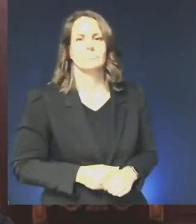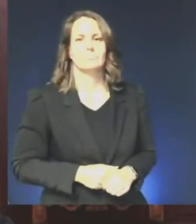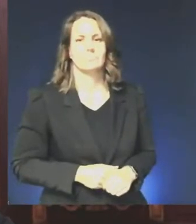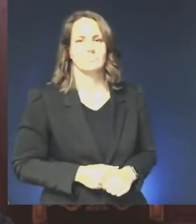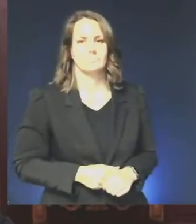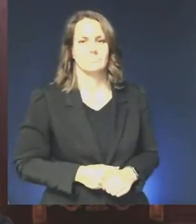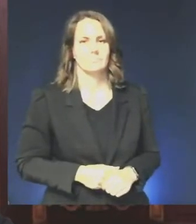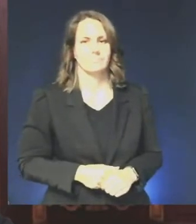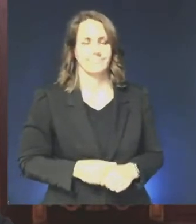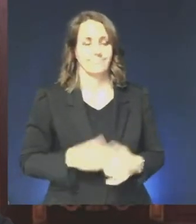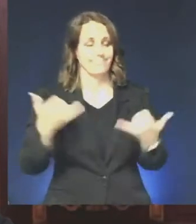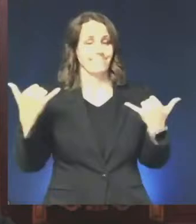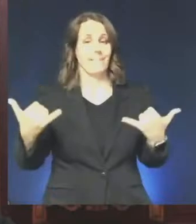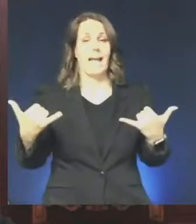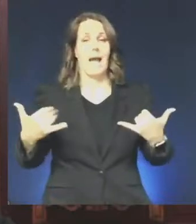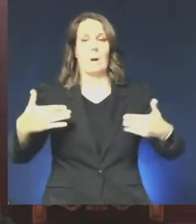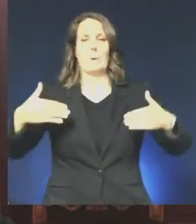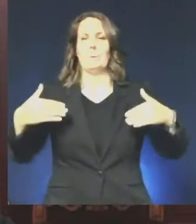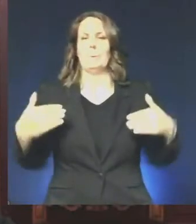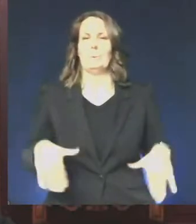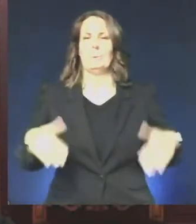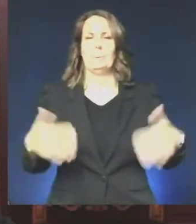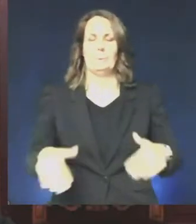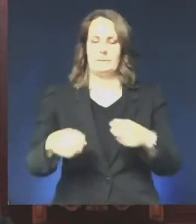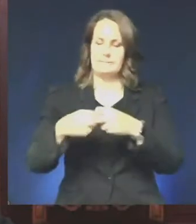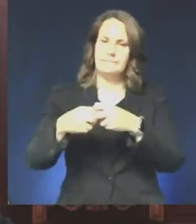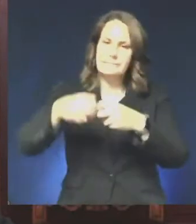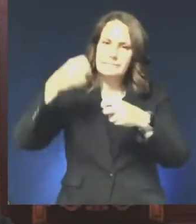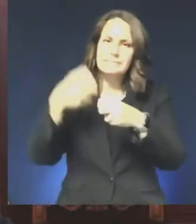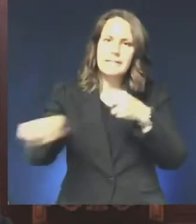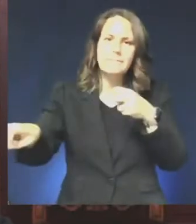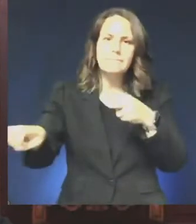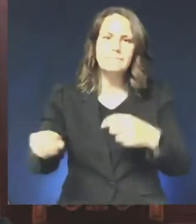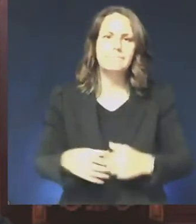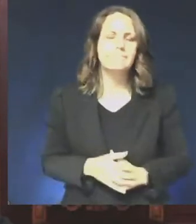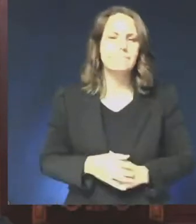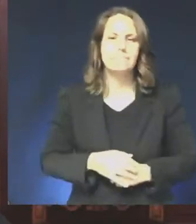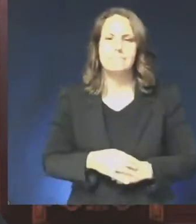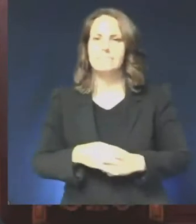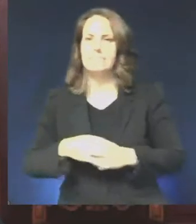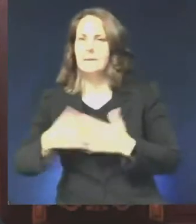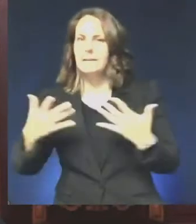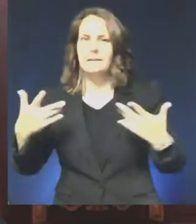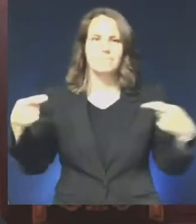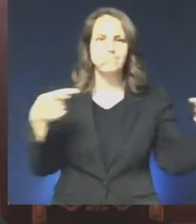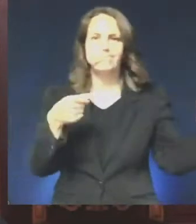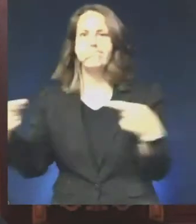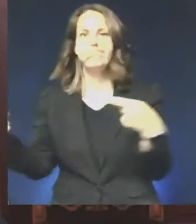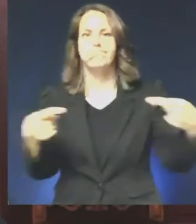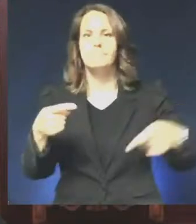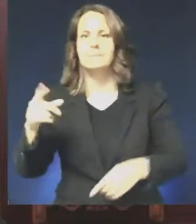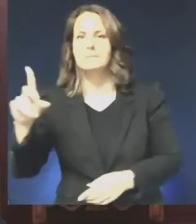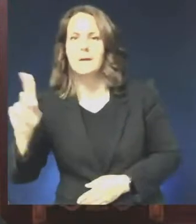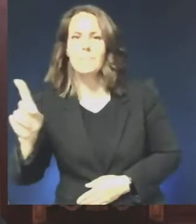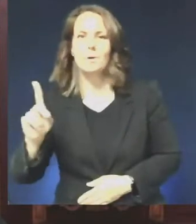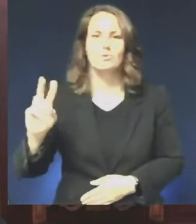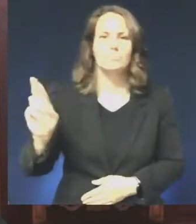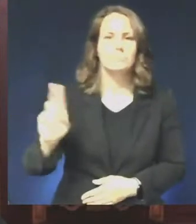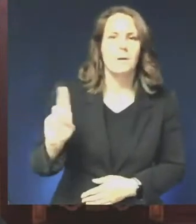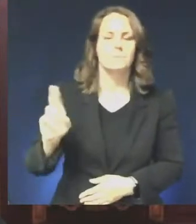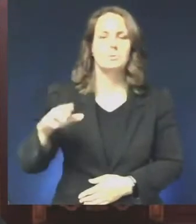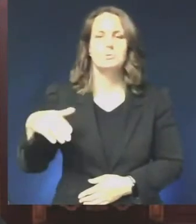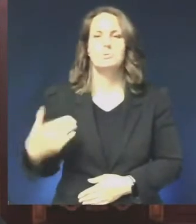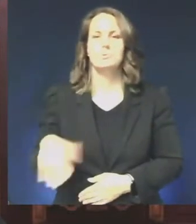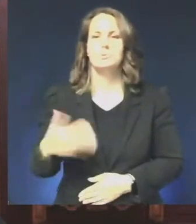right now, as we're hopefully are starting the process of ending the pandemic. I know school